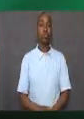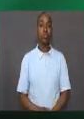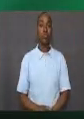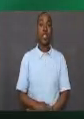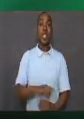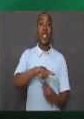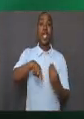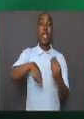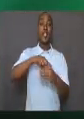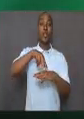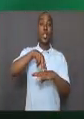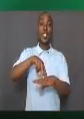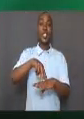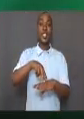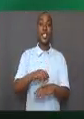irritability,